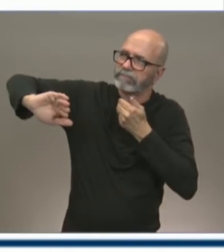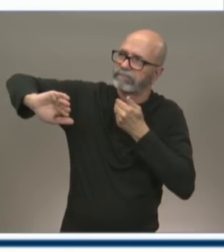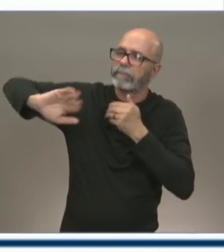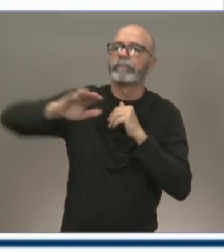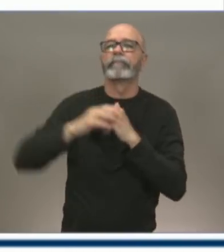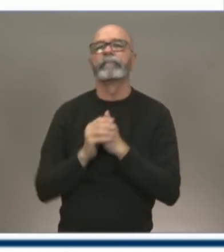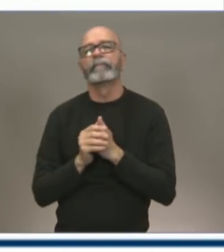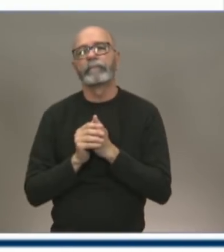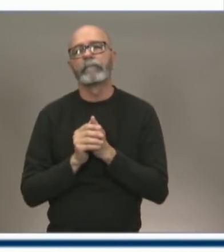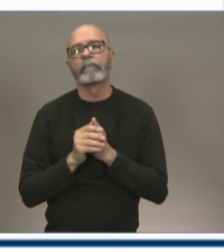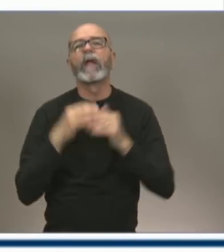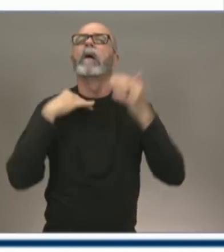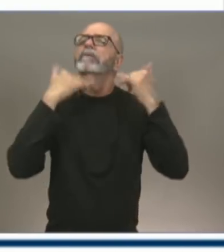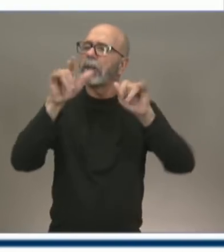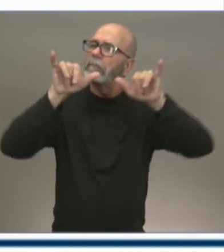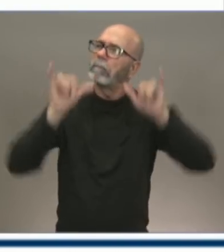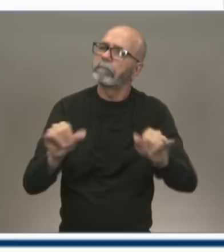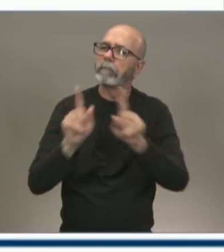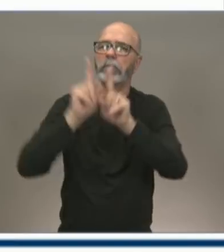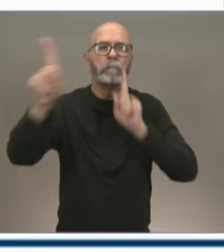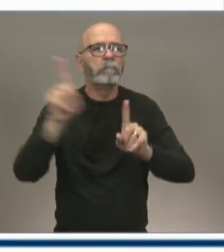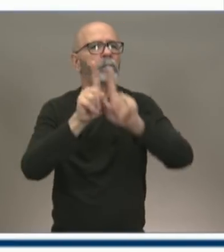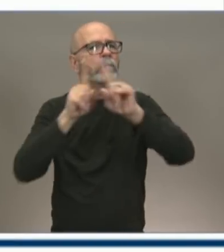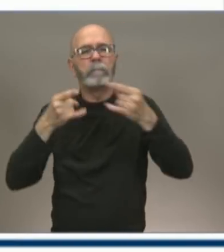etc., apply for these individuals.